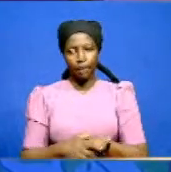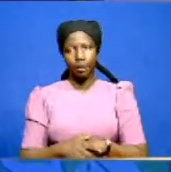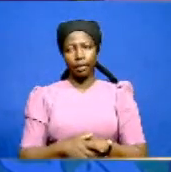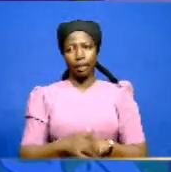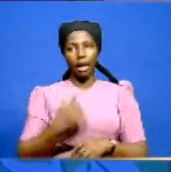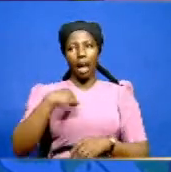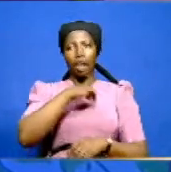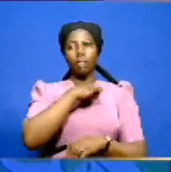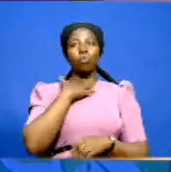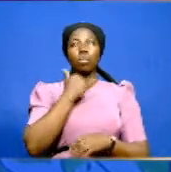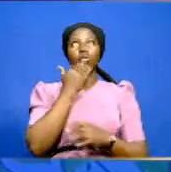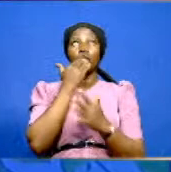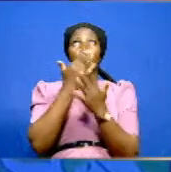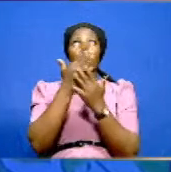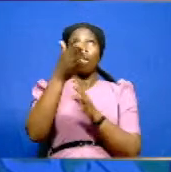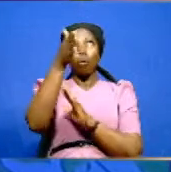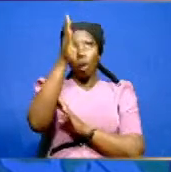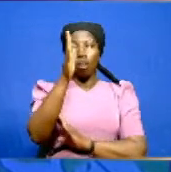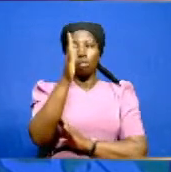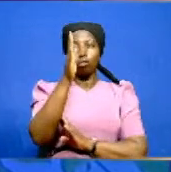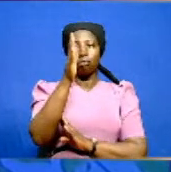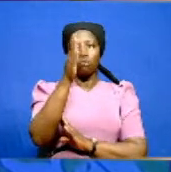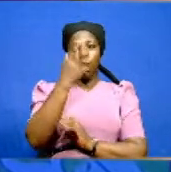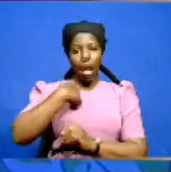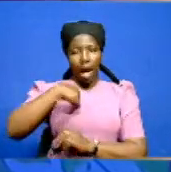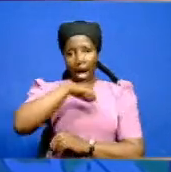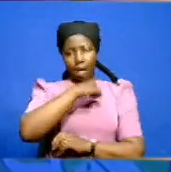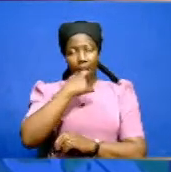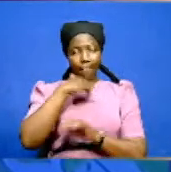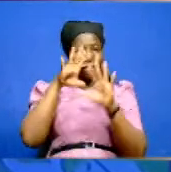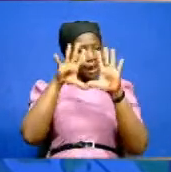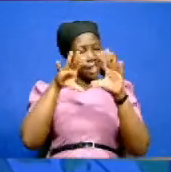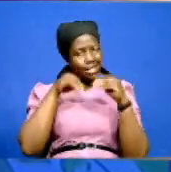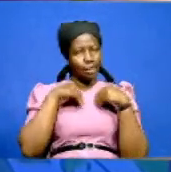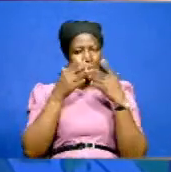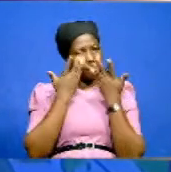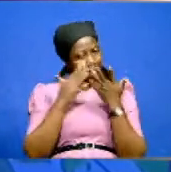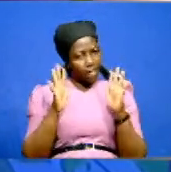want to thank God. We have accepted